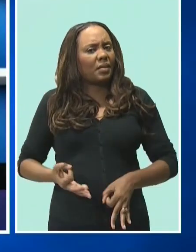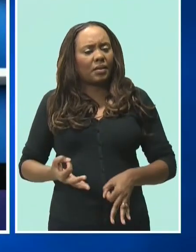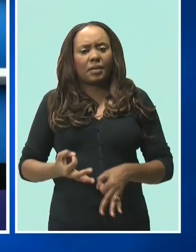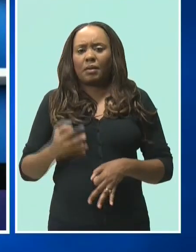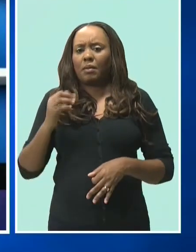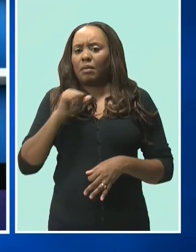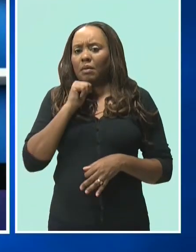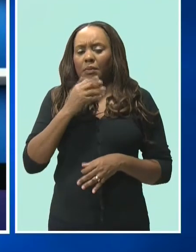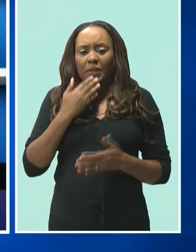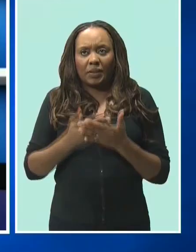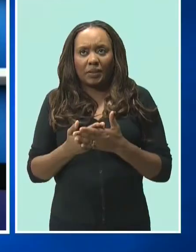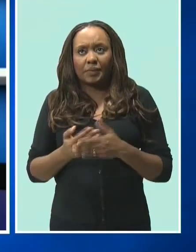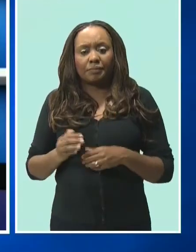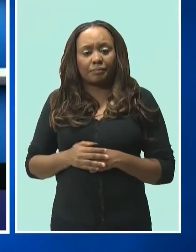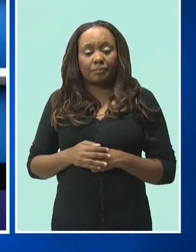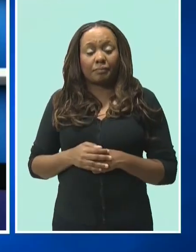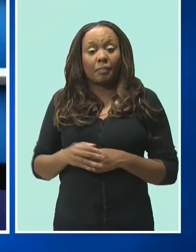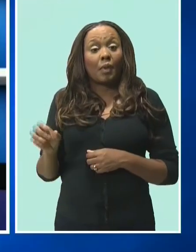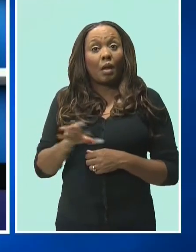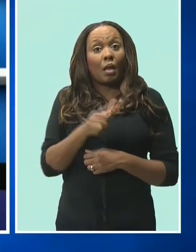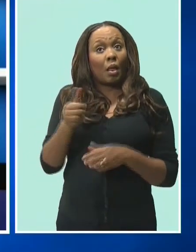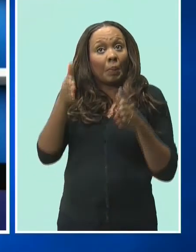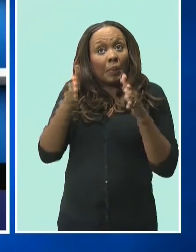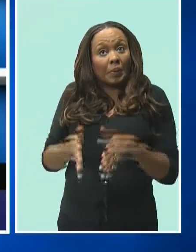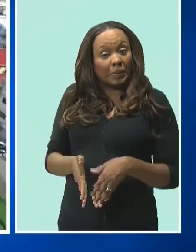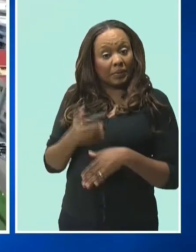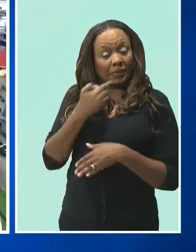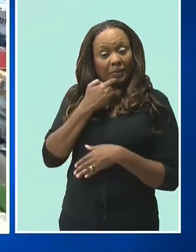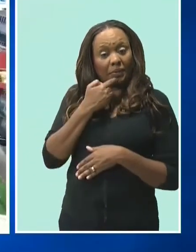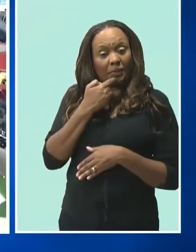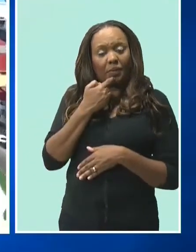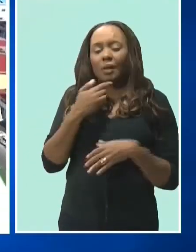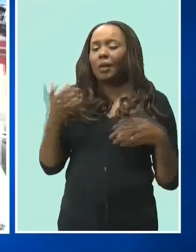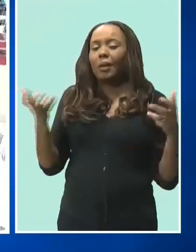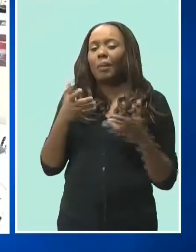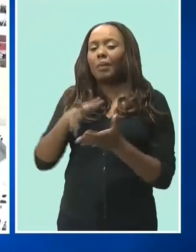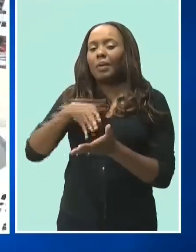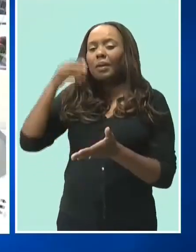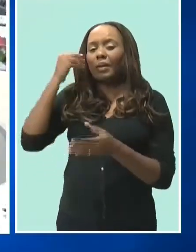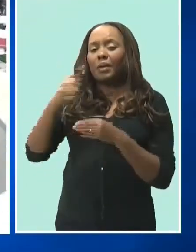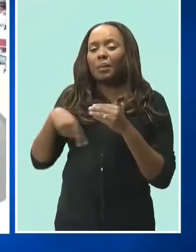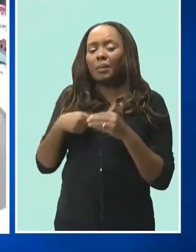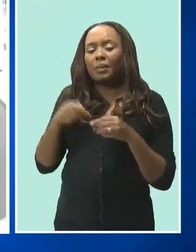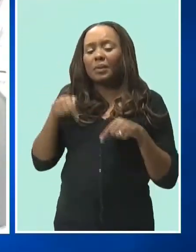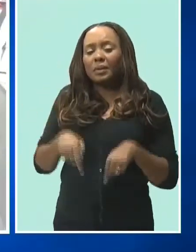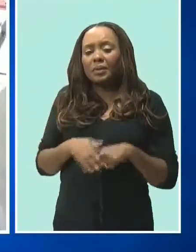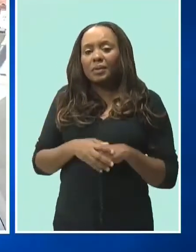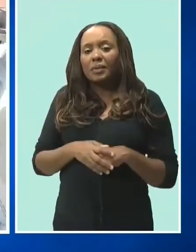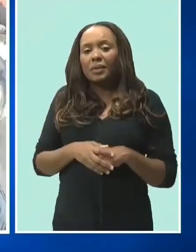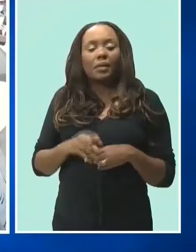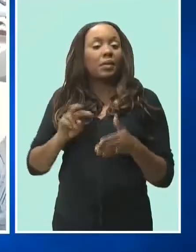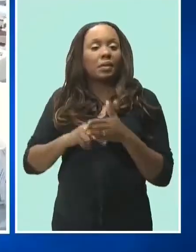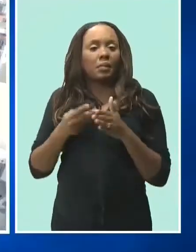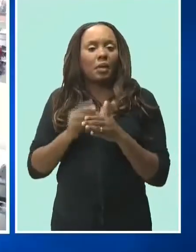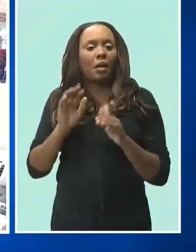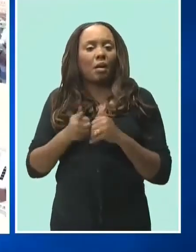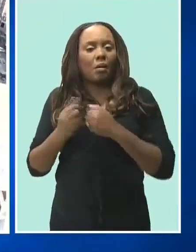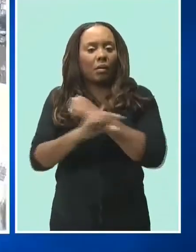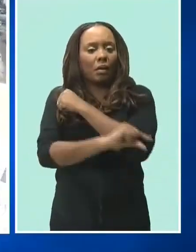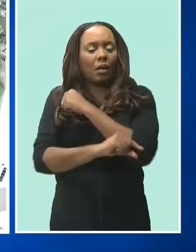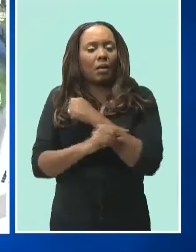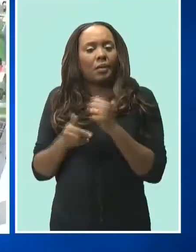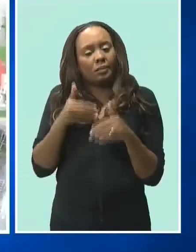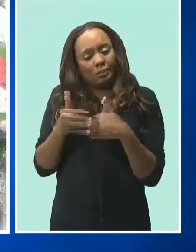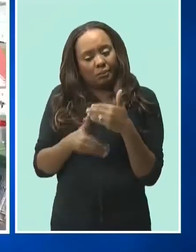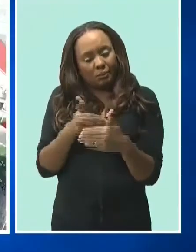candidate attorney-at-law Amanza Walton Desir says the lesson from the entire process will inform how Guyana moves forward